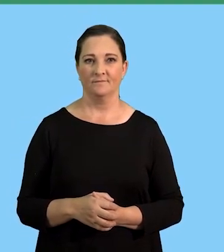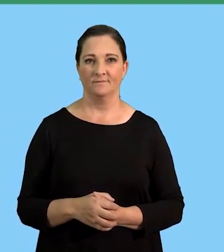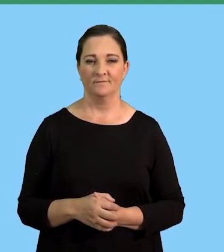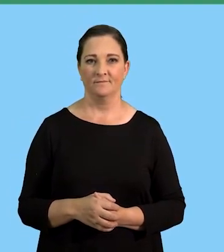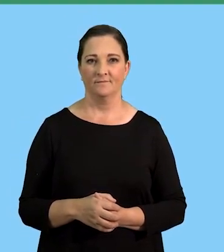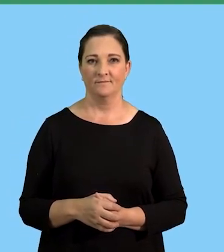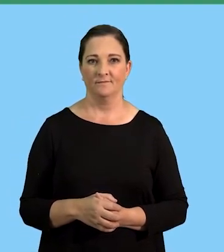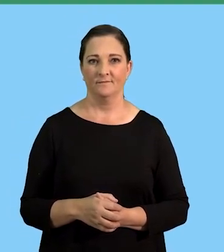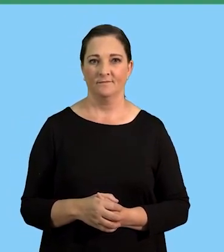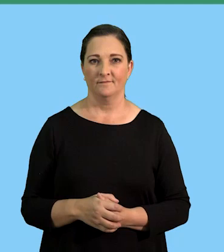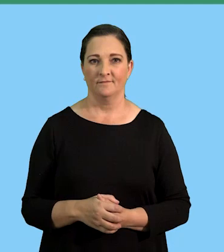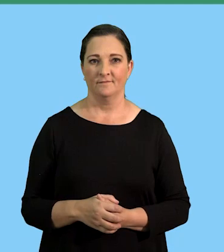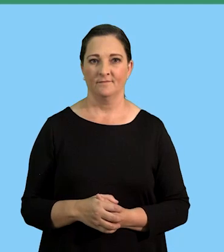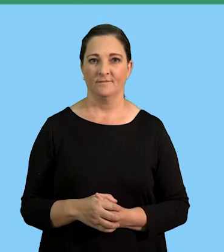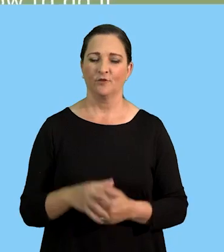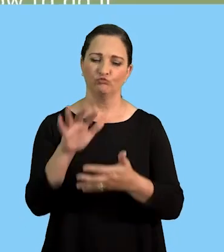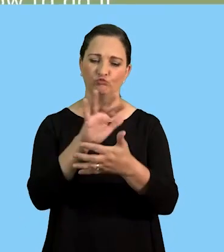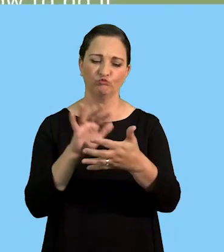So that is how you